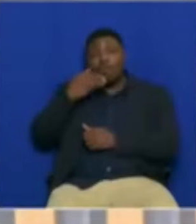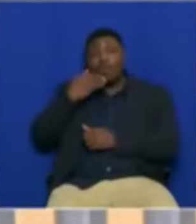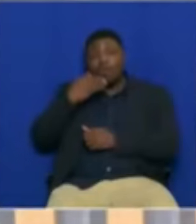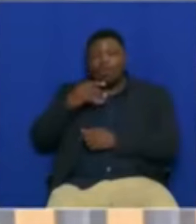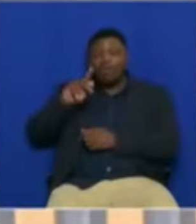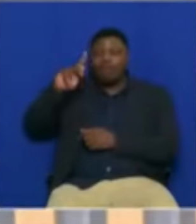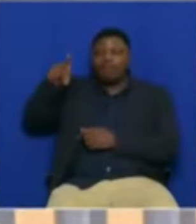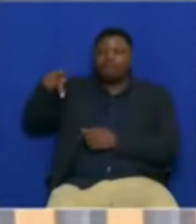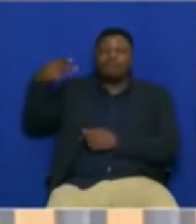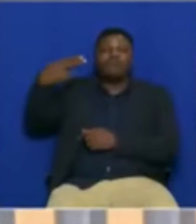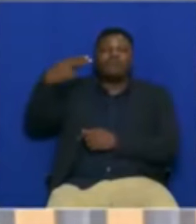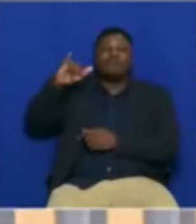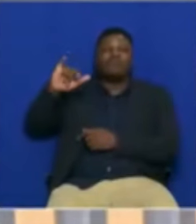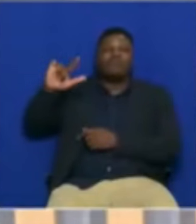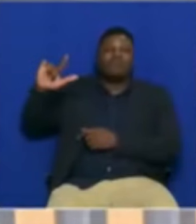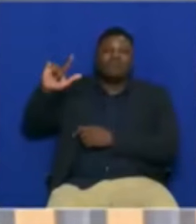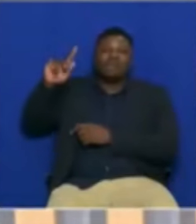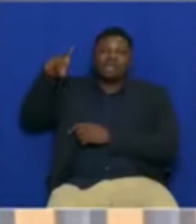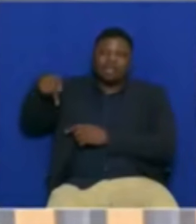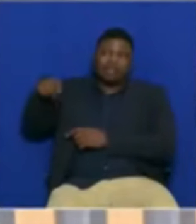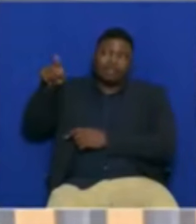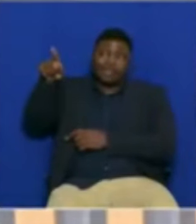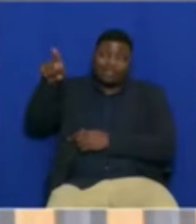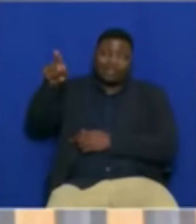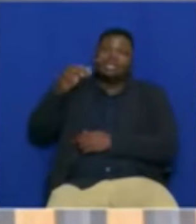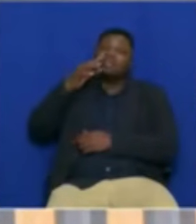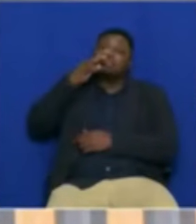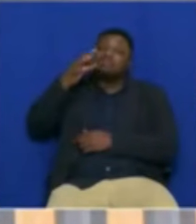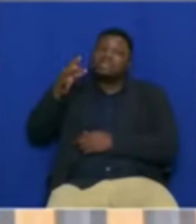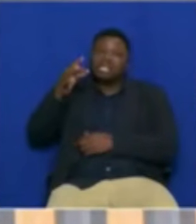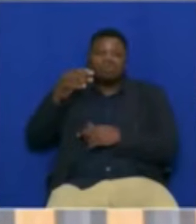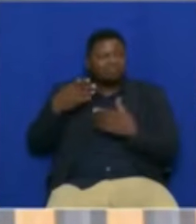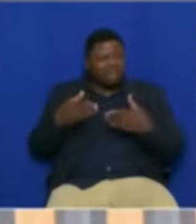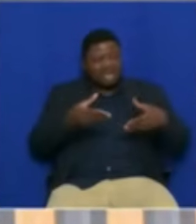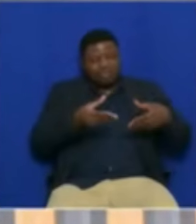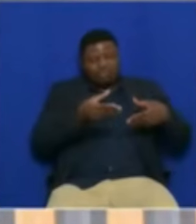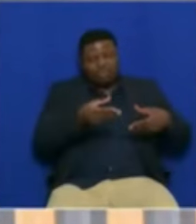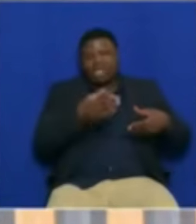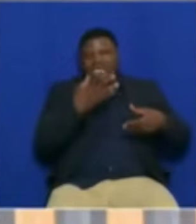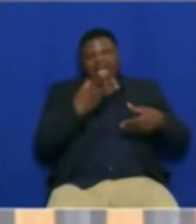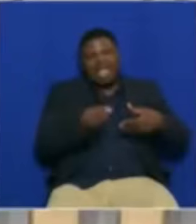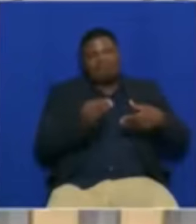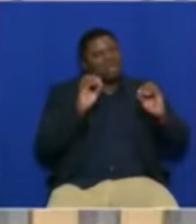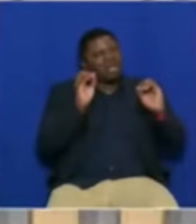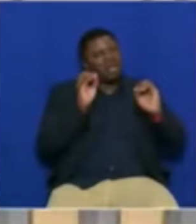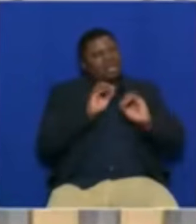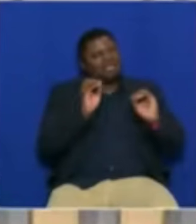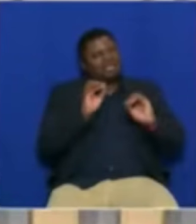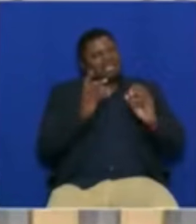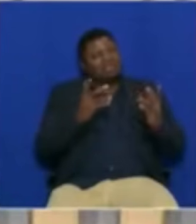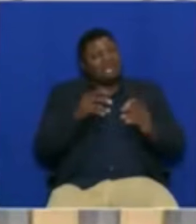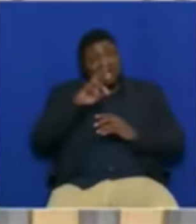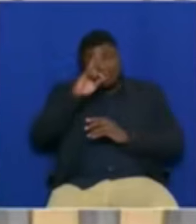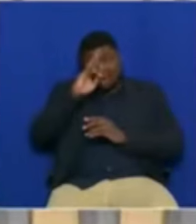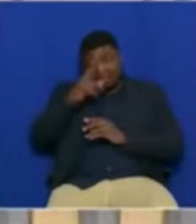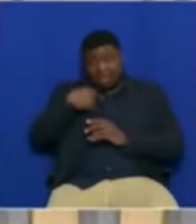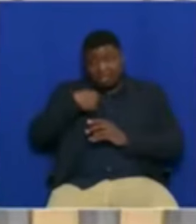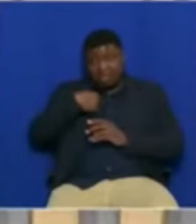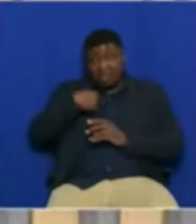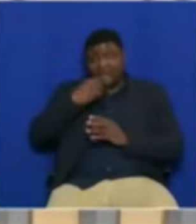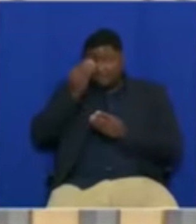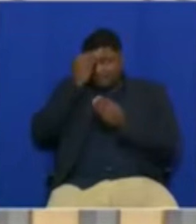the docket didn't have anything. You recall that's the background to my question. Yes. And I started off by